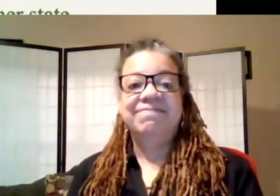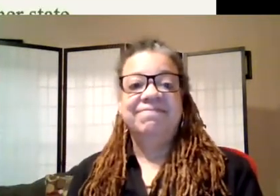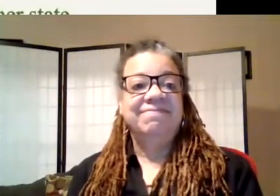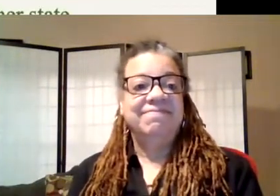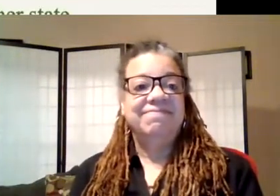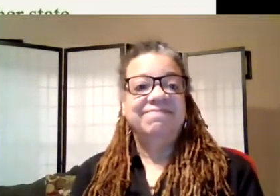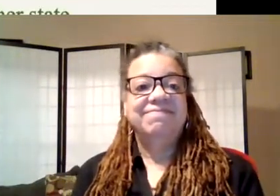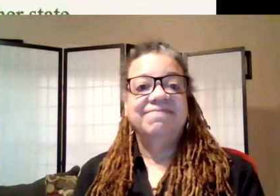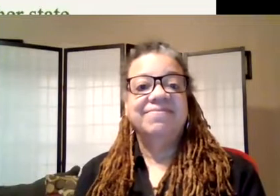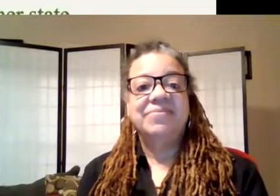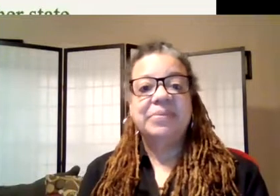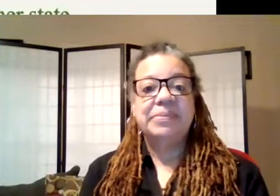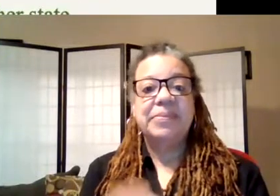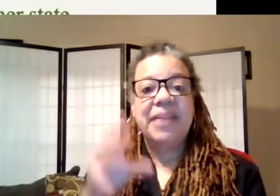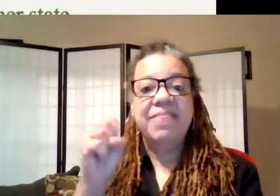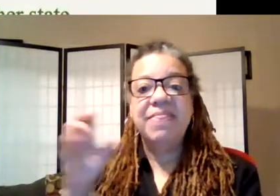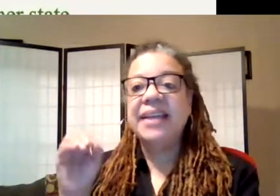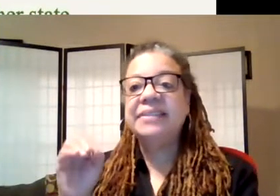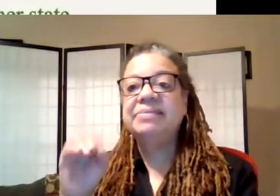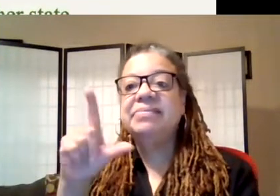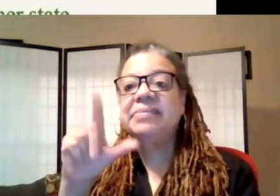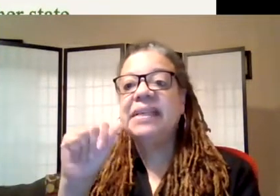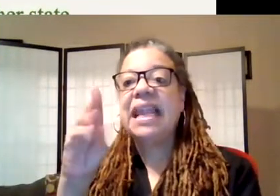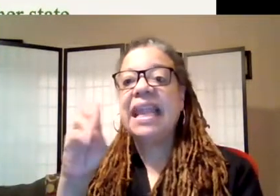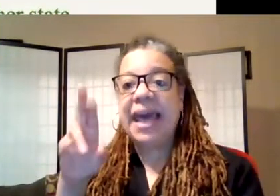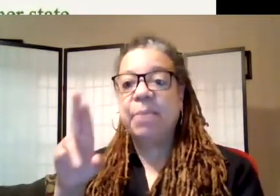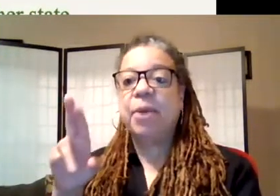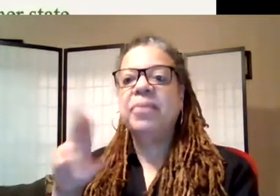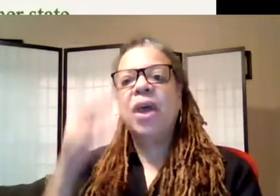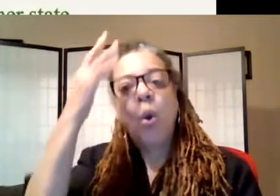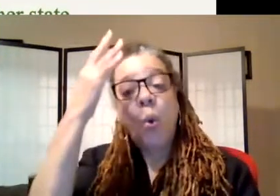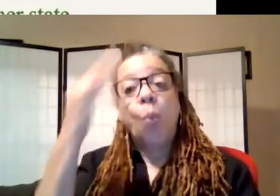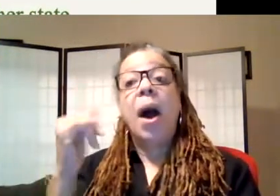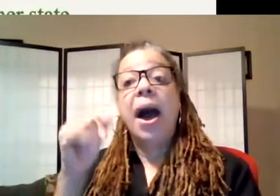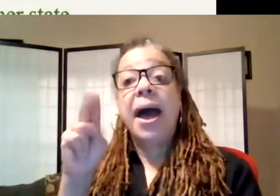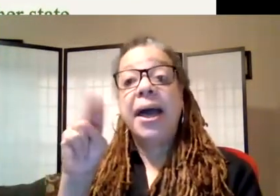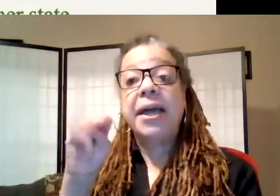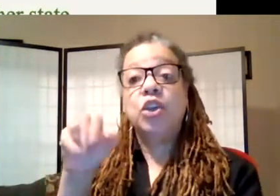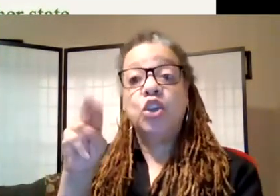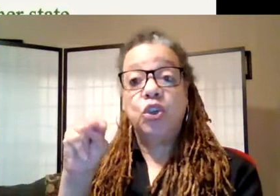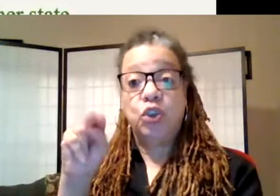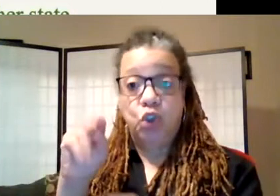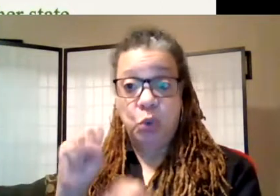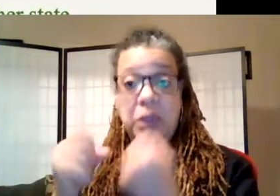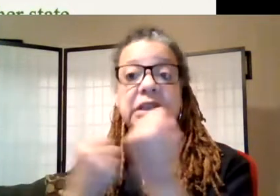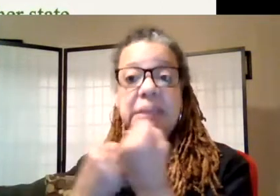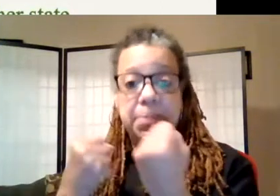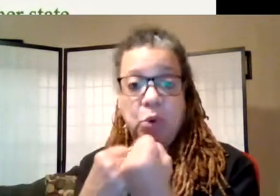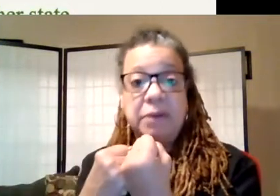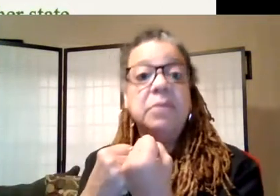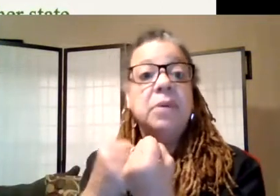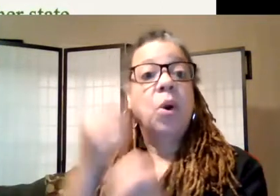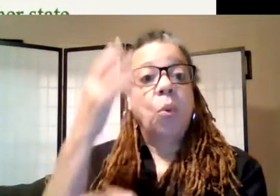I'm going to cover this one since I'm labor and unions. So why are unions supporting Prop 30, specifically IBEW, and also all